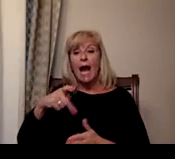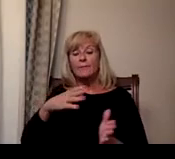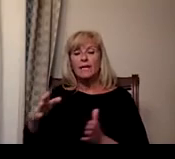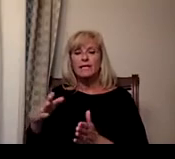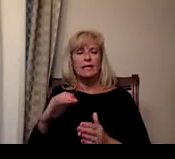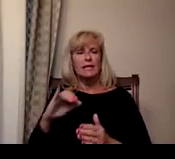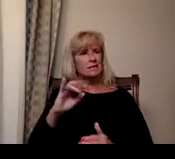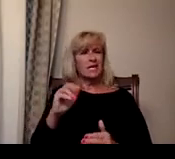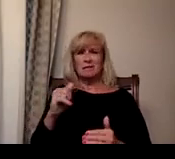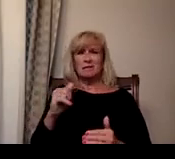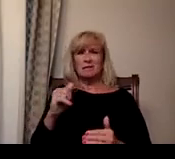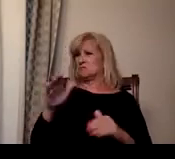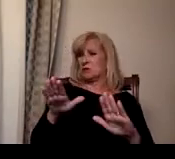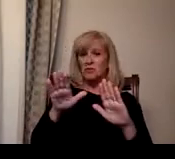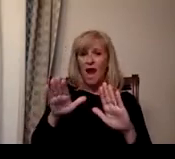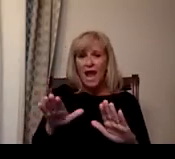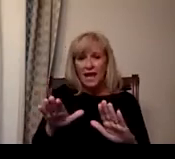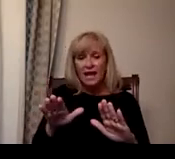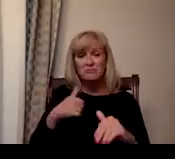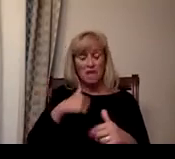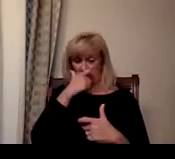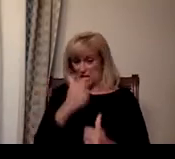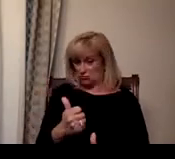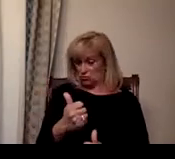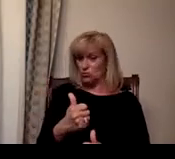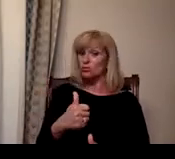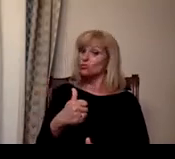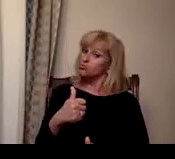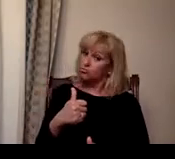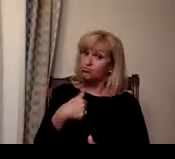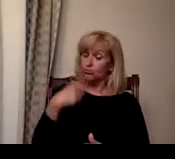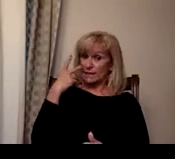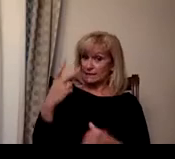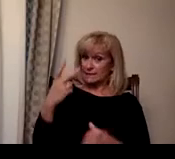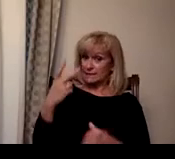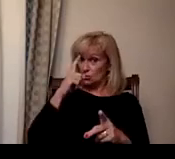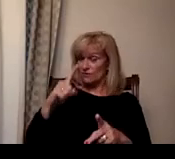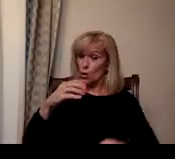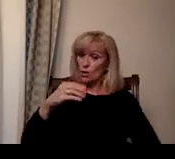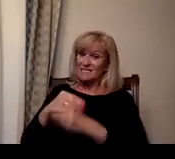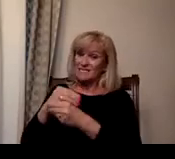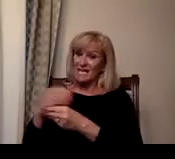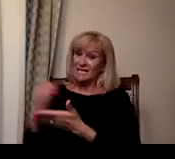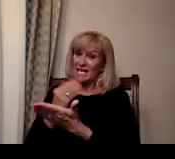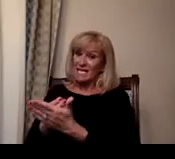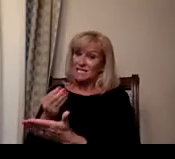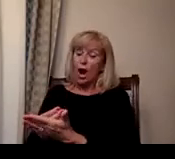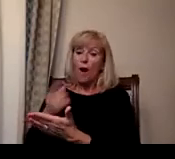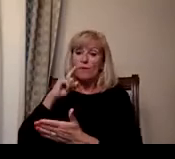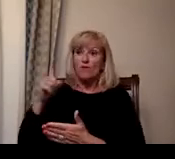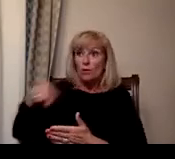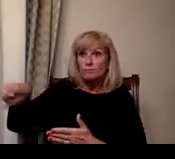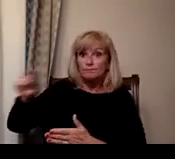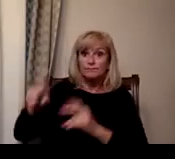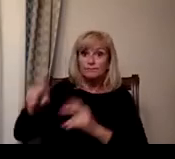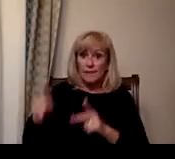sounds great. This is something that I'm interested in. I see the opportunity for a second income for so many people with great